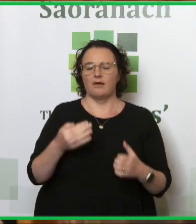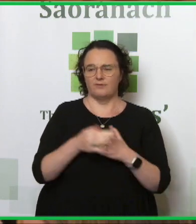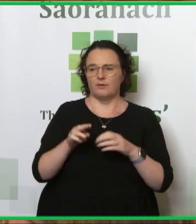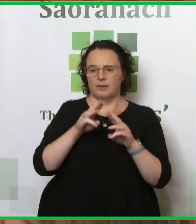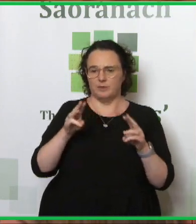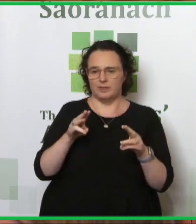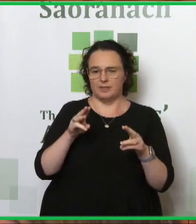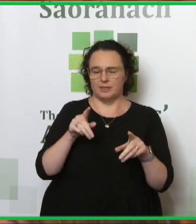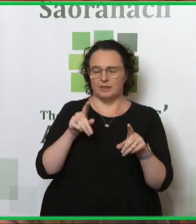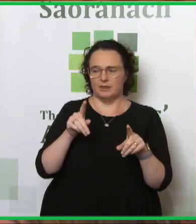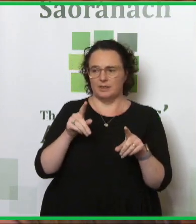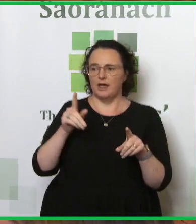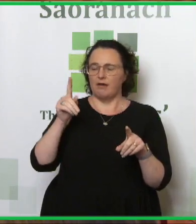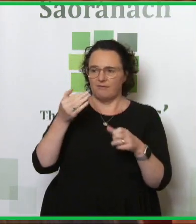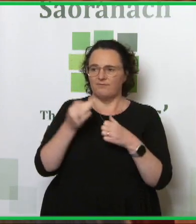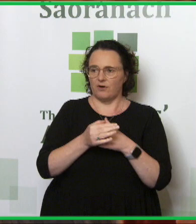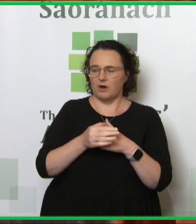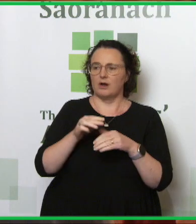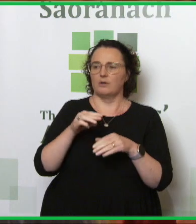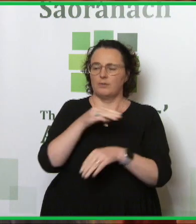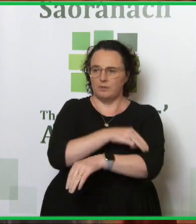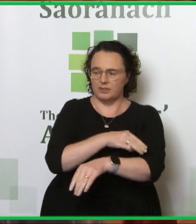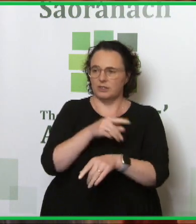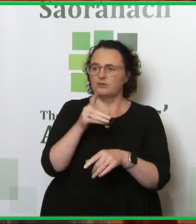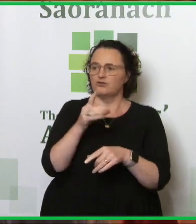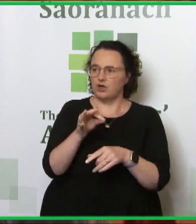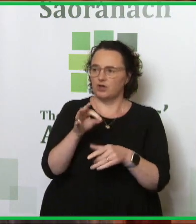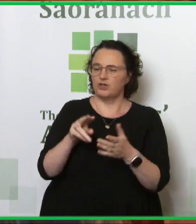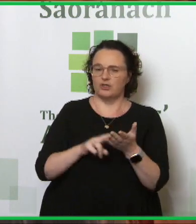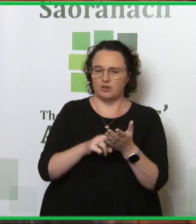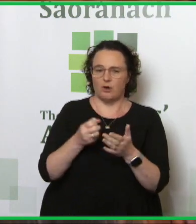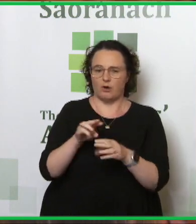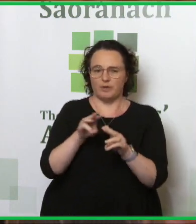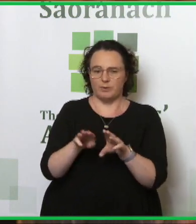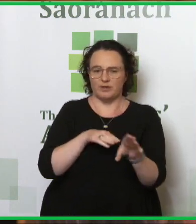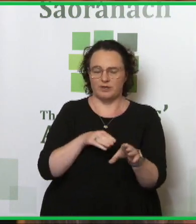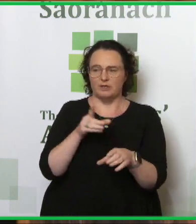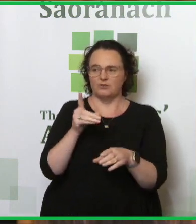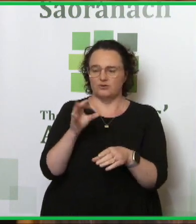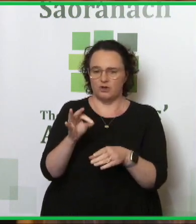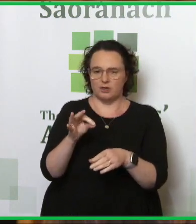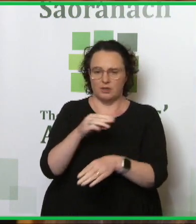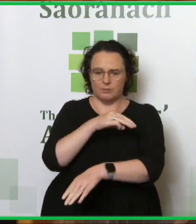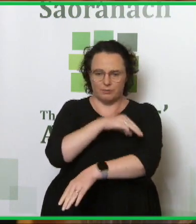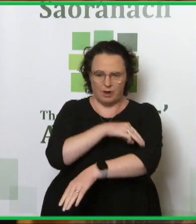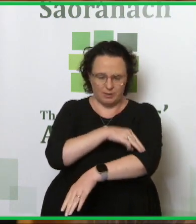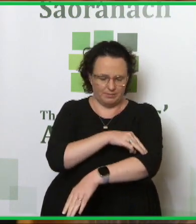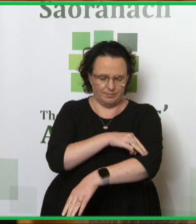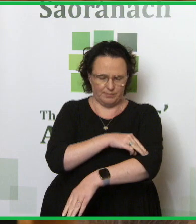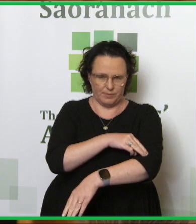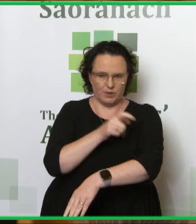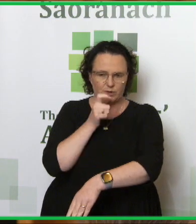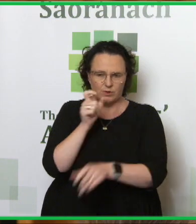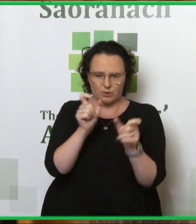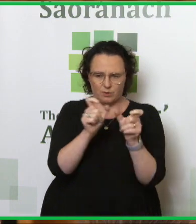drug... For problematic drug users or for people with a drug problem, just the language seems